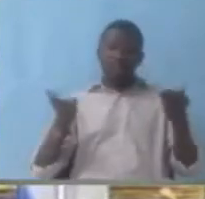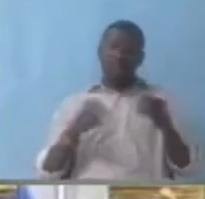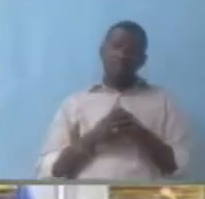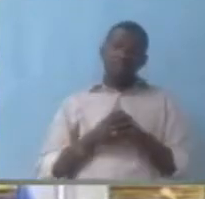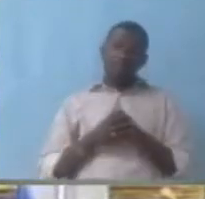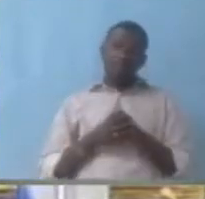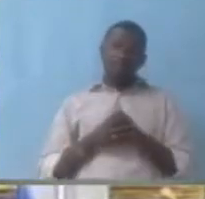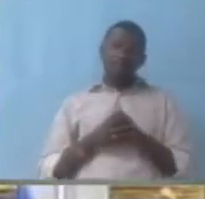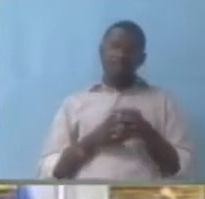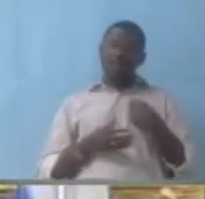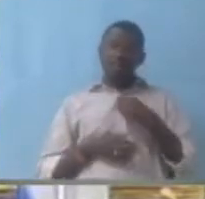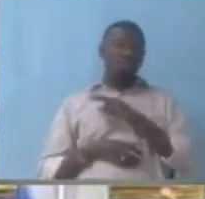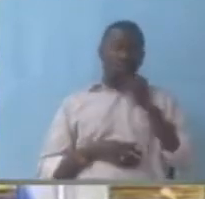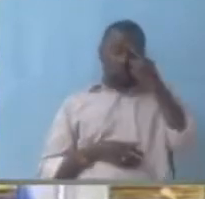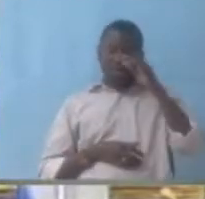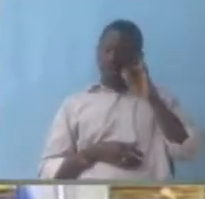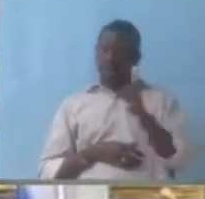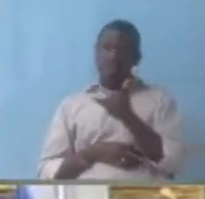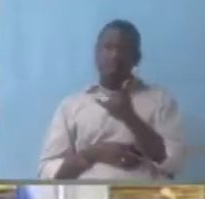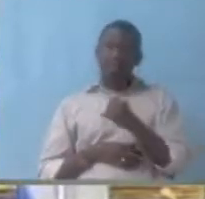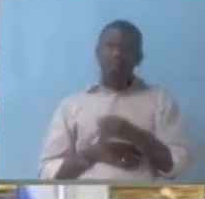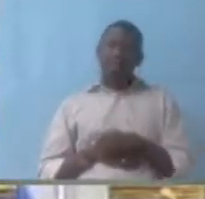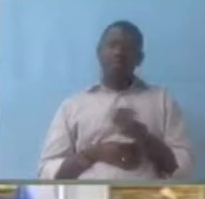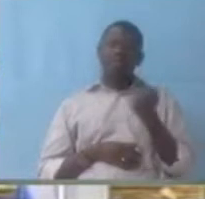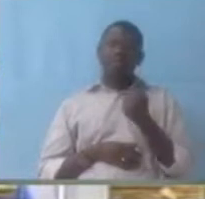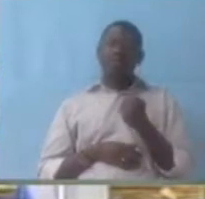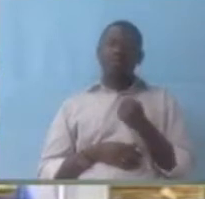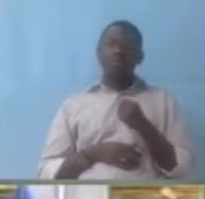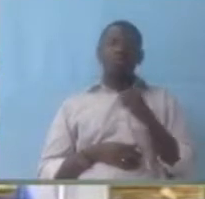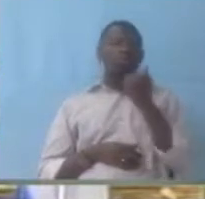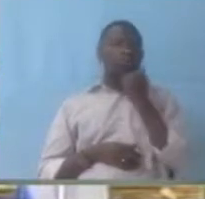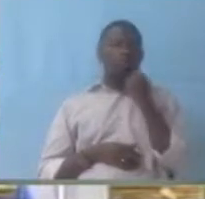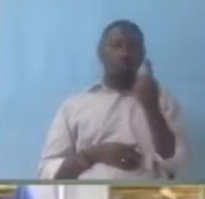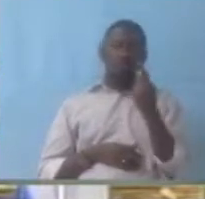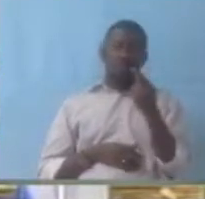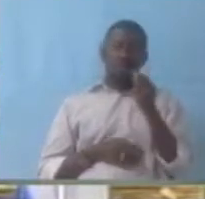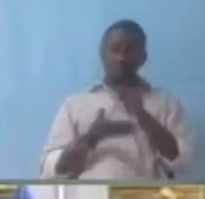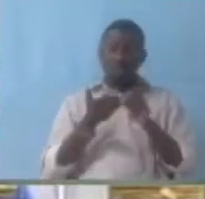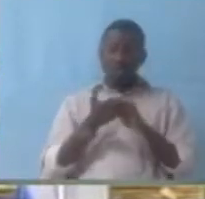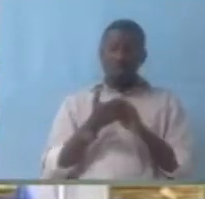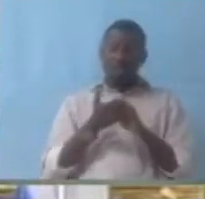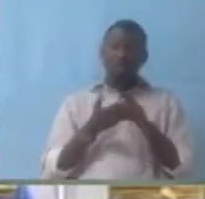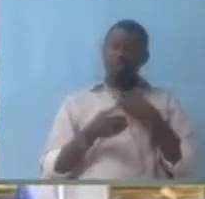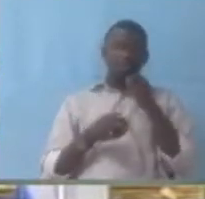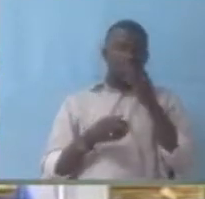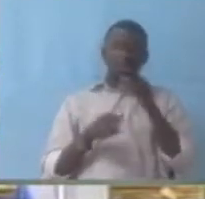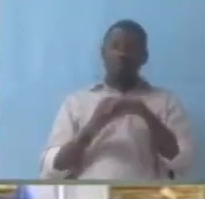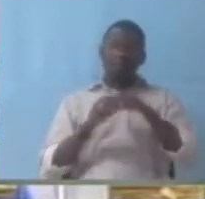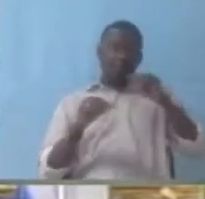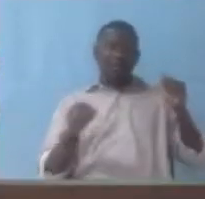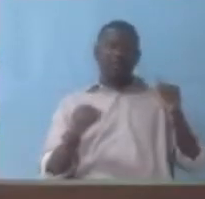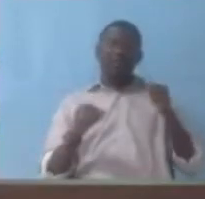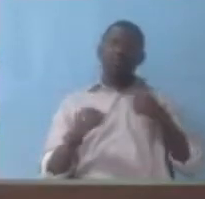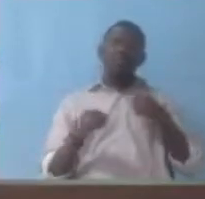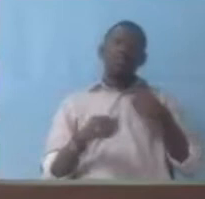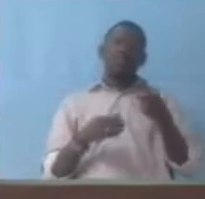I don't agree. Manzo orola. Decree number one as drafted did not oust the jurisdiction of the courts. Decree number one sabeta nyamengu